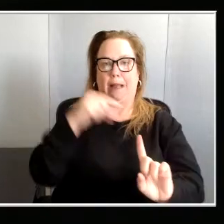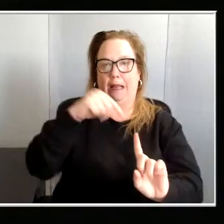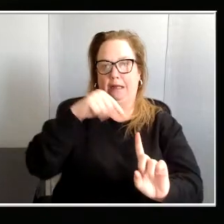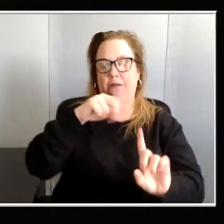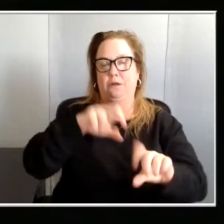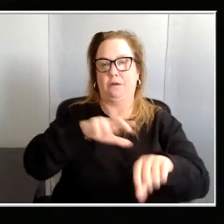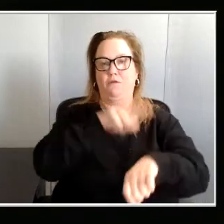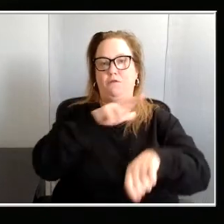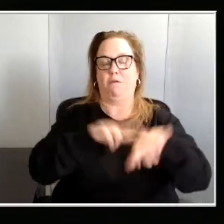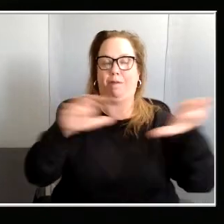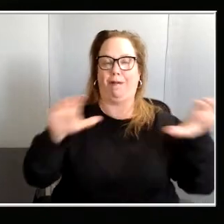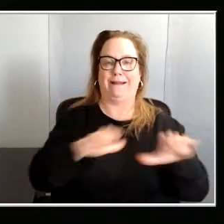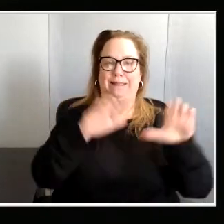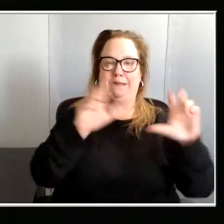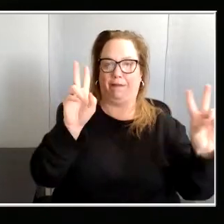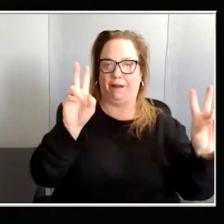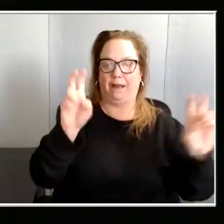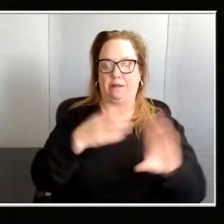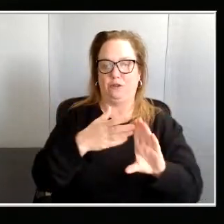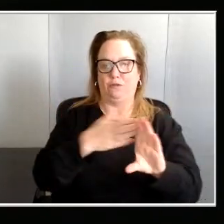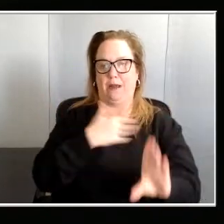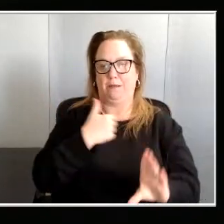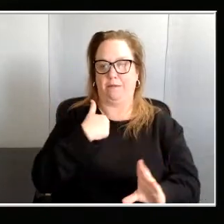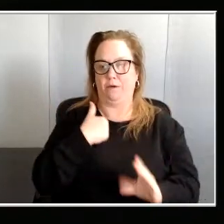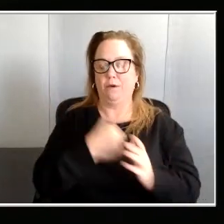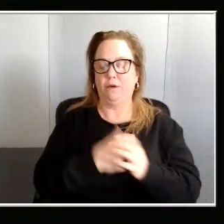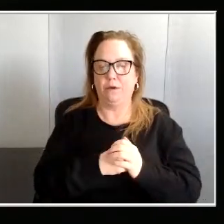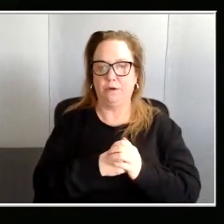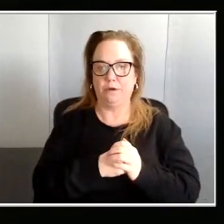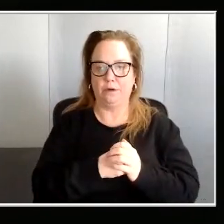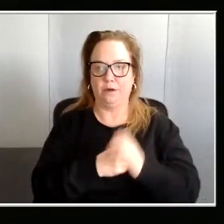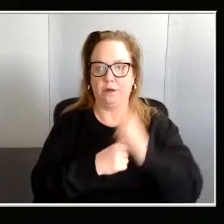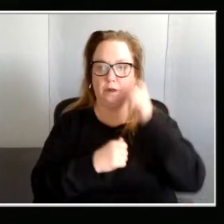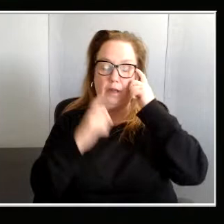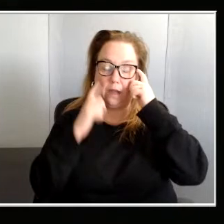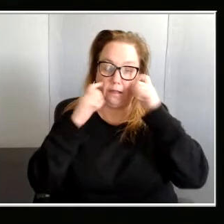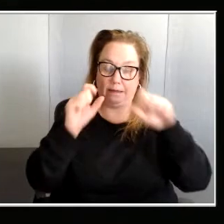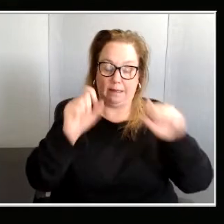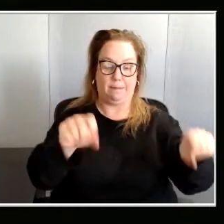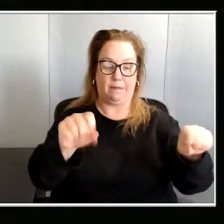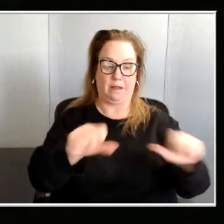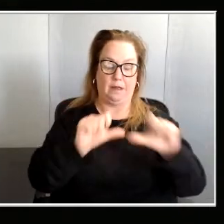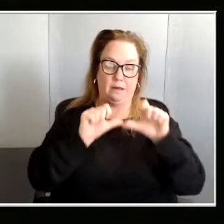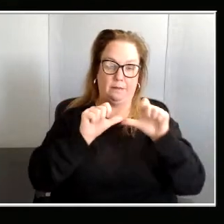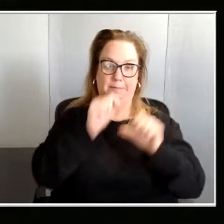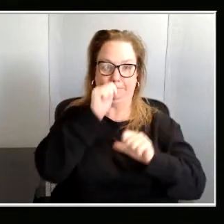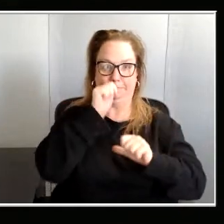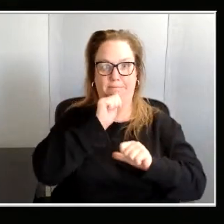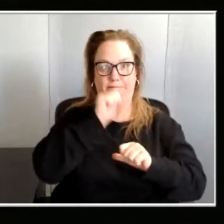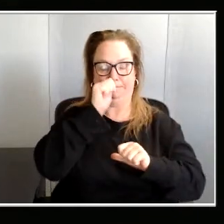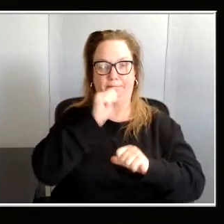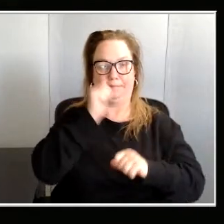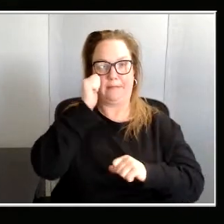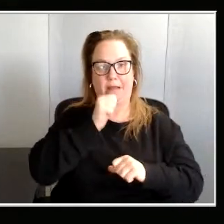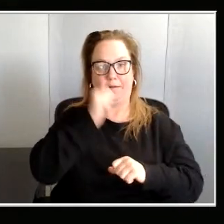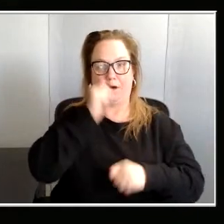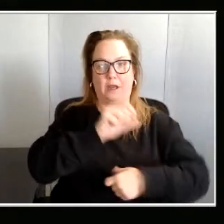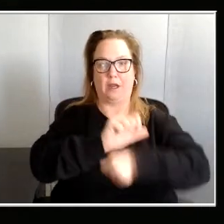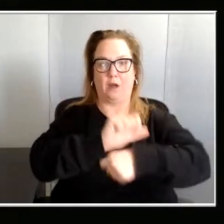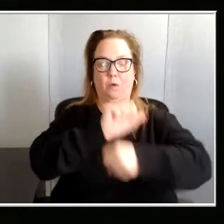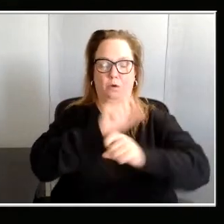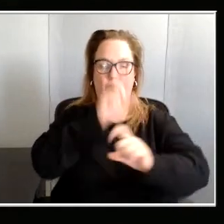that somebody previously had. And I think that that ability to just stick with it and in and day out work towards your